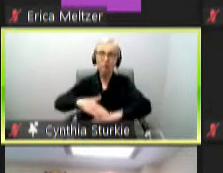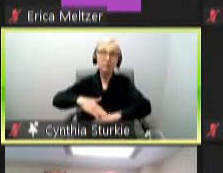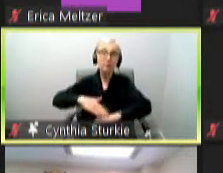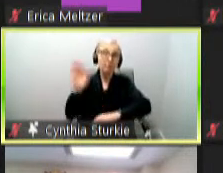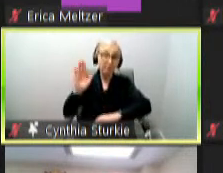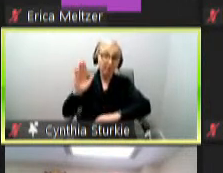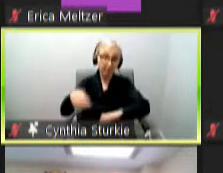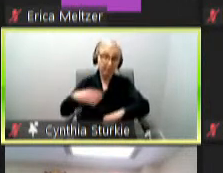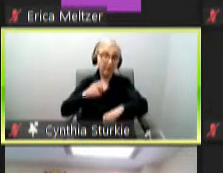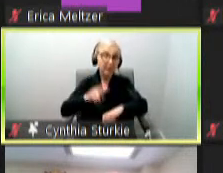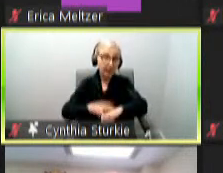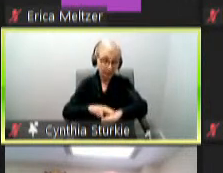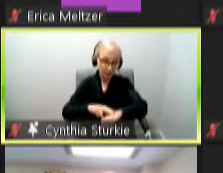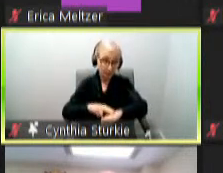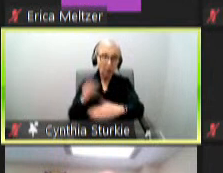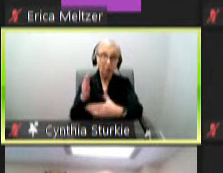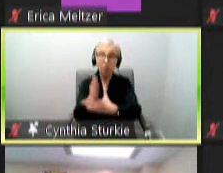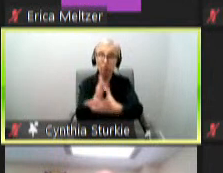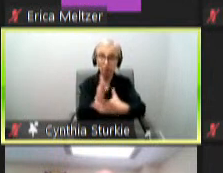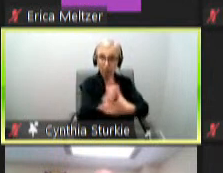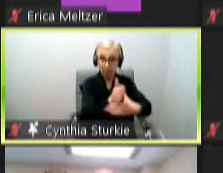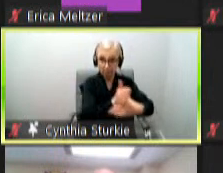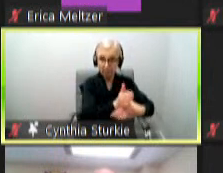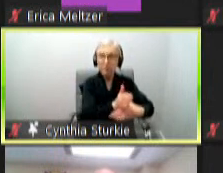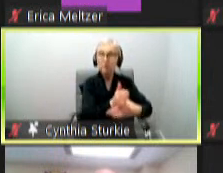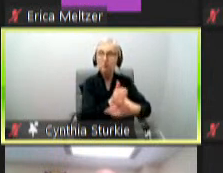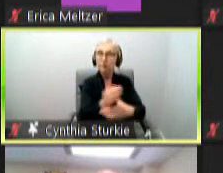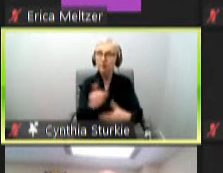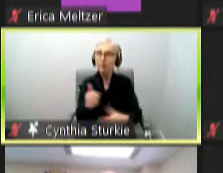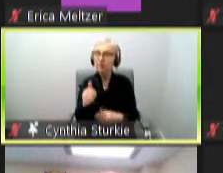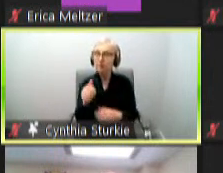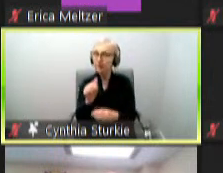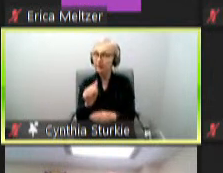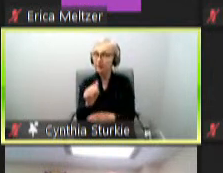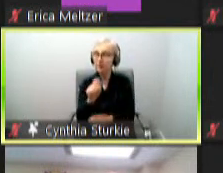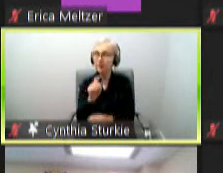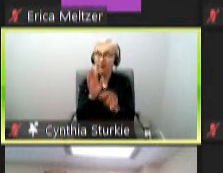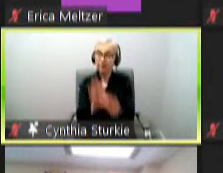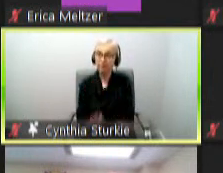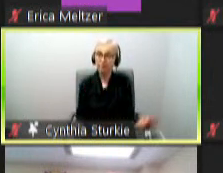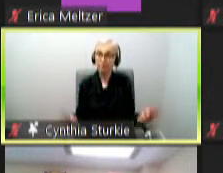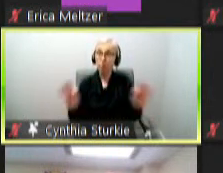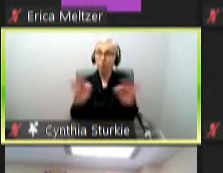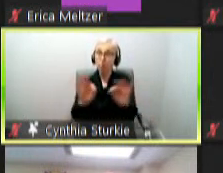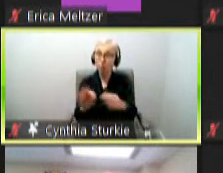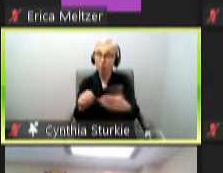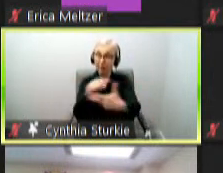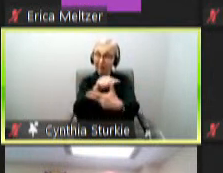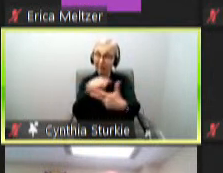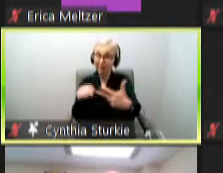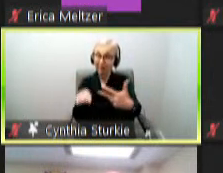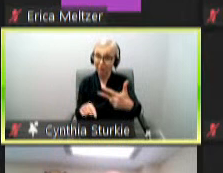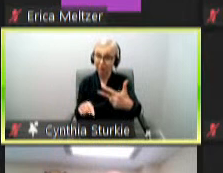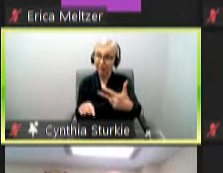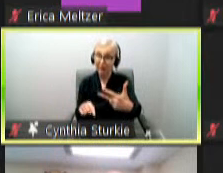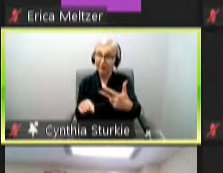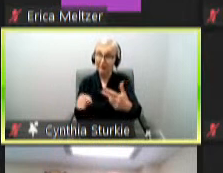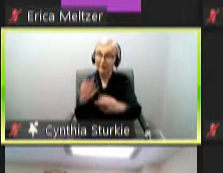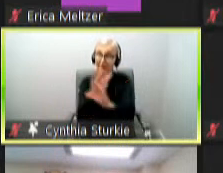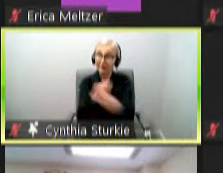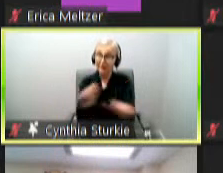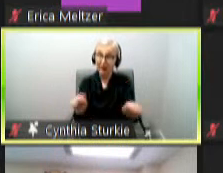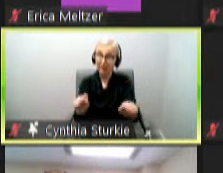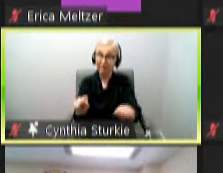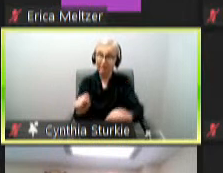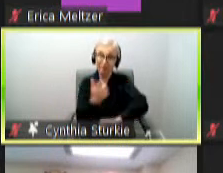rate. For anybody who needs more information on how to access these incredibly important, free, safe, and effective